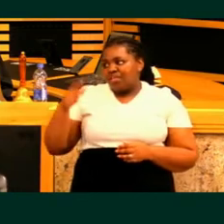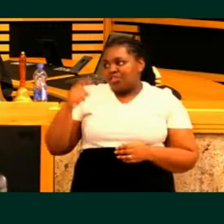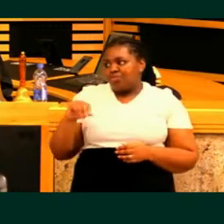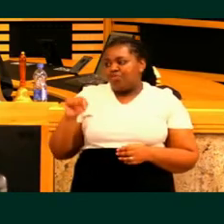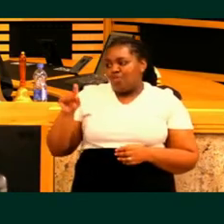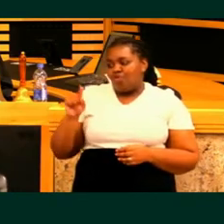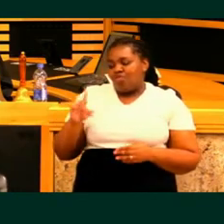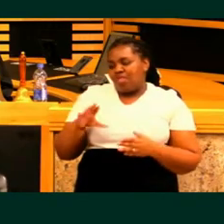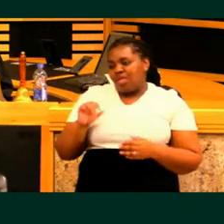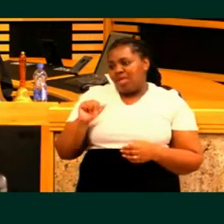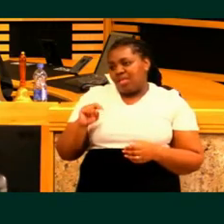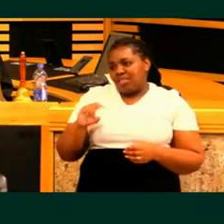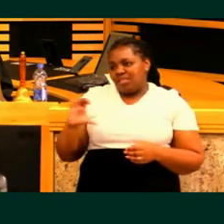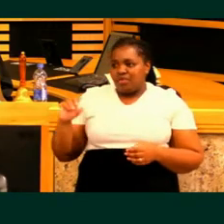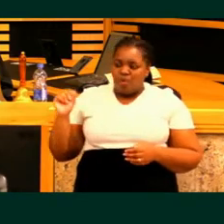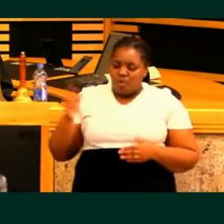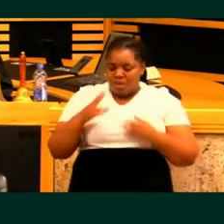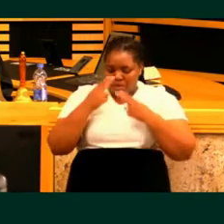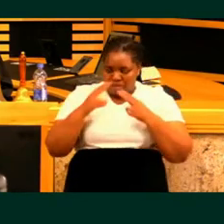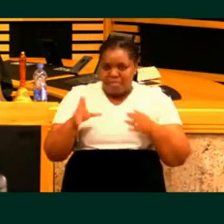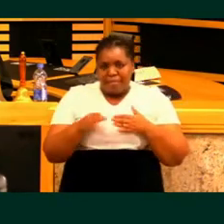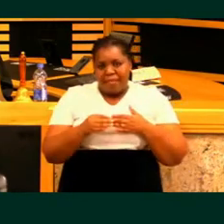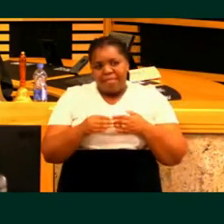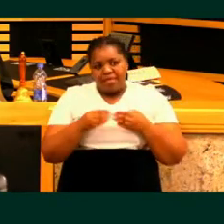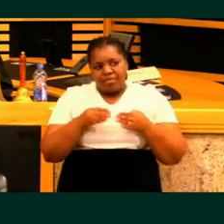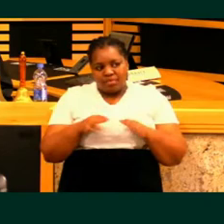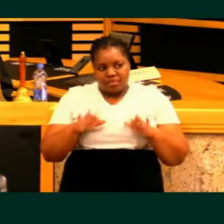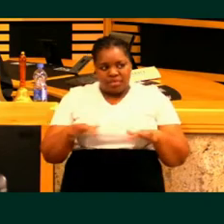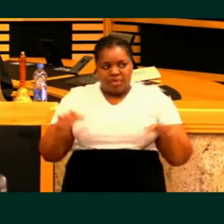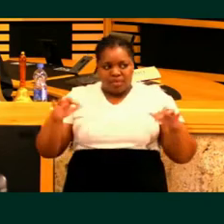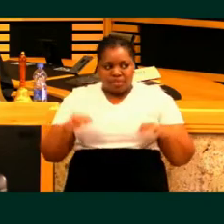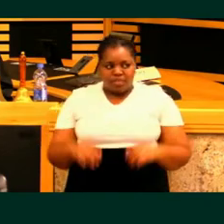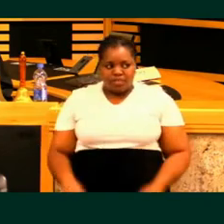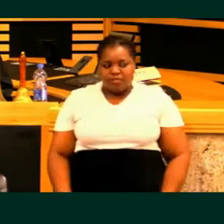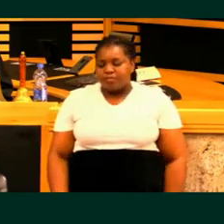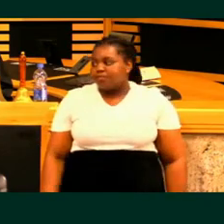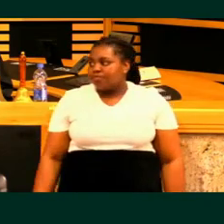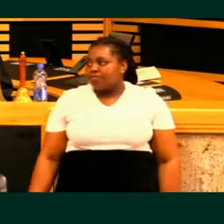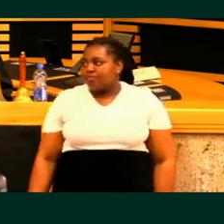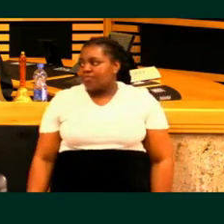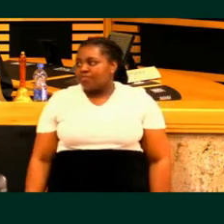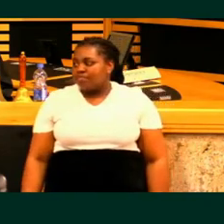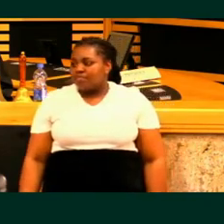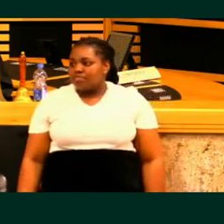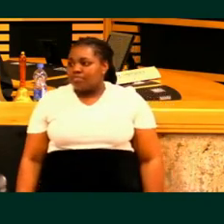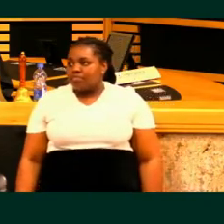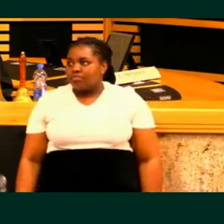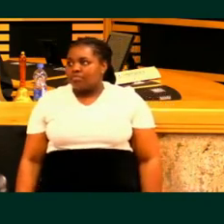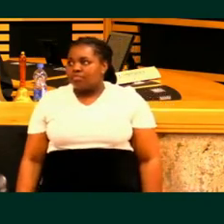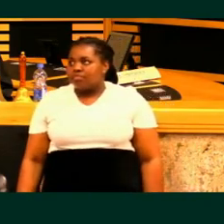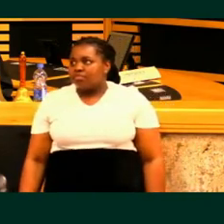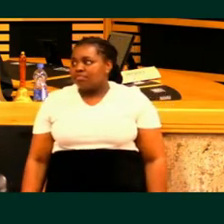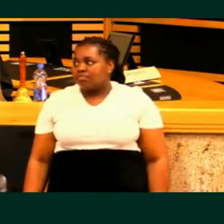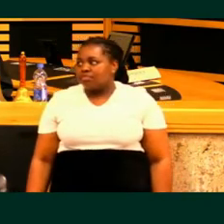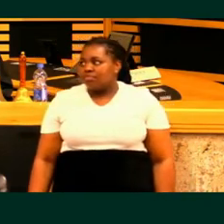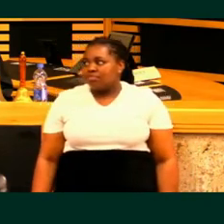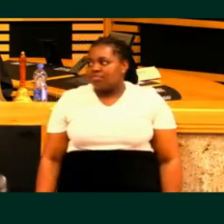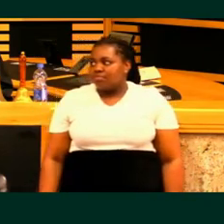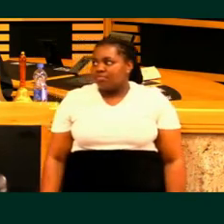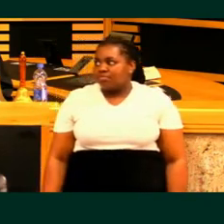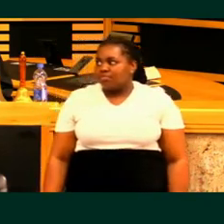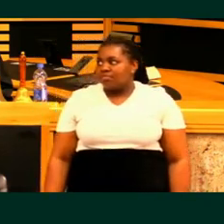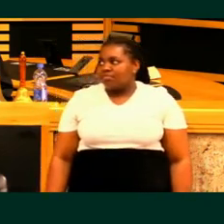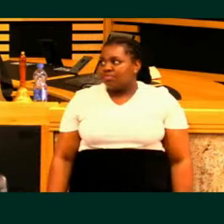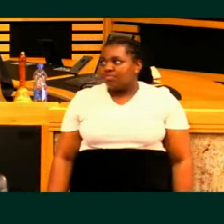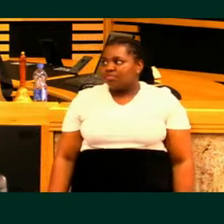all honorable members in the house I don't see anybody in the gallery anymore and